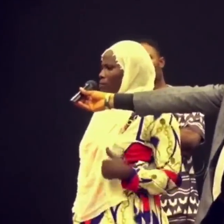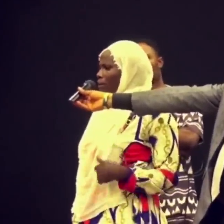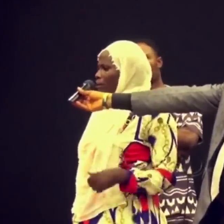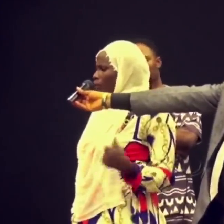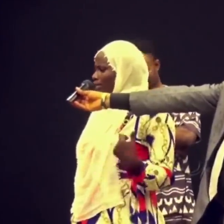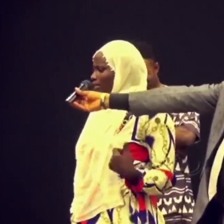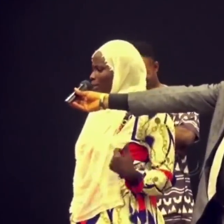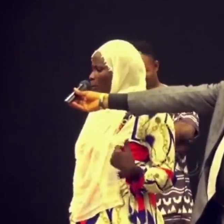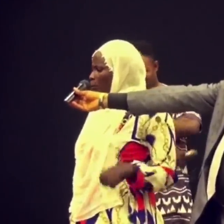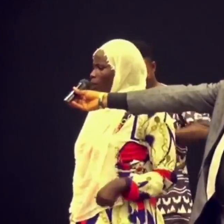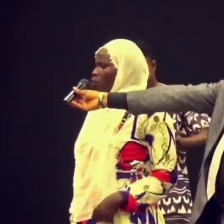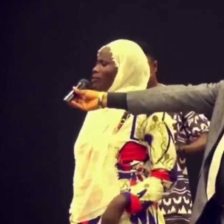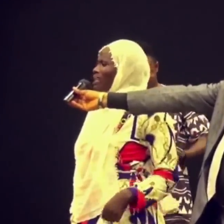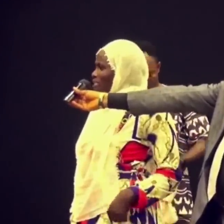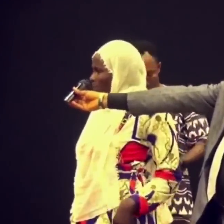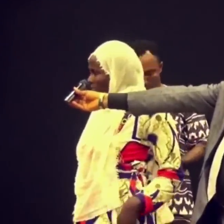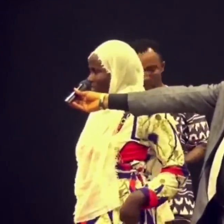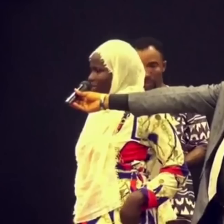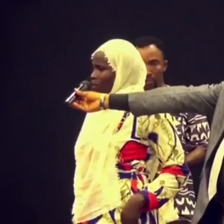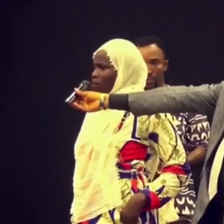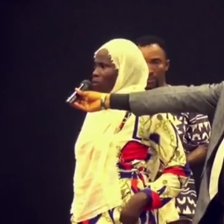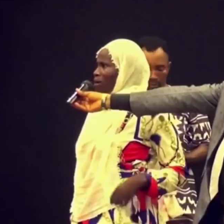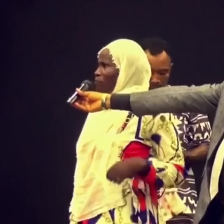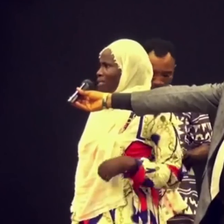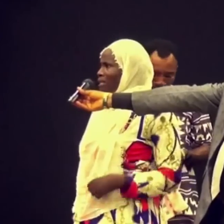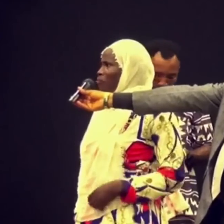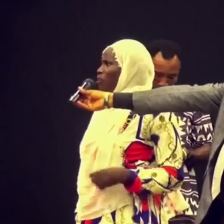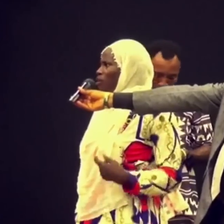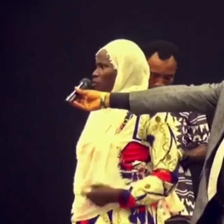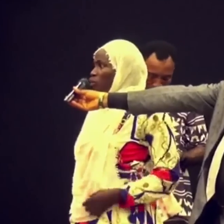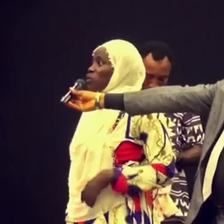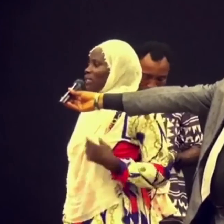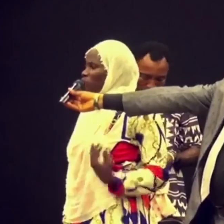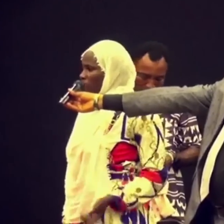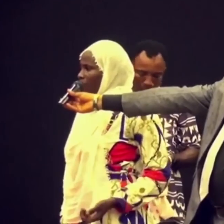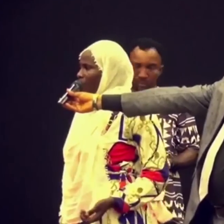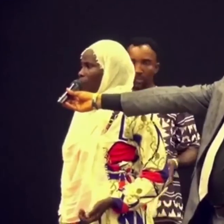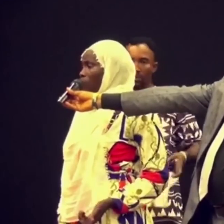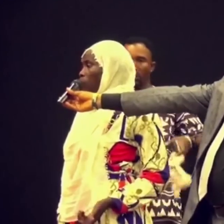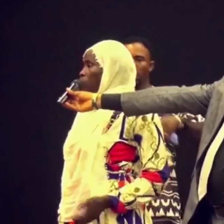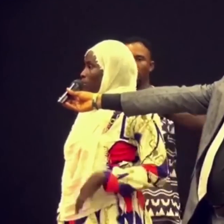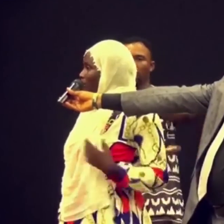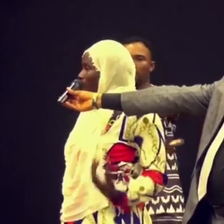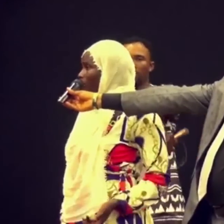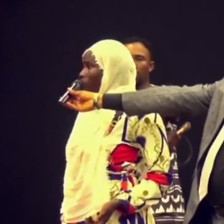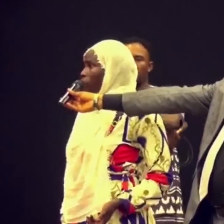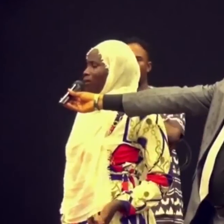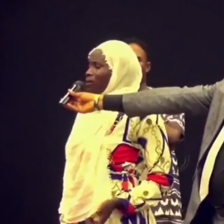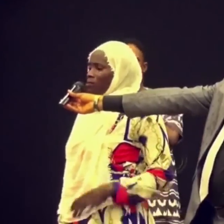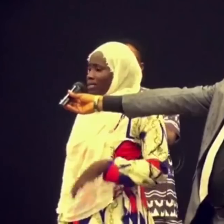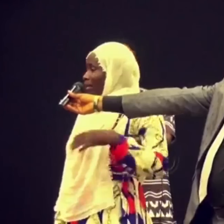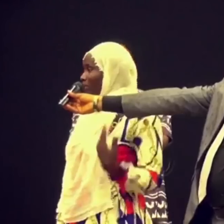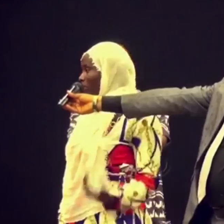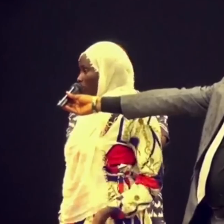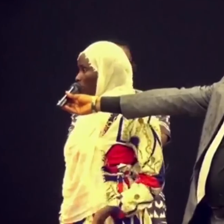mi pe a pe kin wa si eko pe eyan kan ta cement pe de ma fun mi salary mo le le oni 20,000 naira pe bo ku si le ngbe nbe o